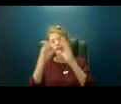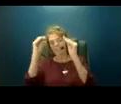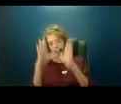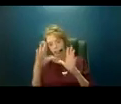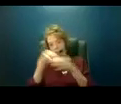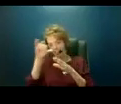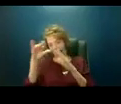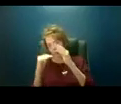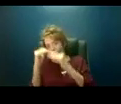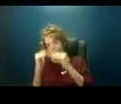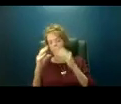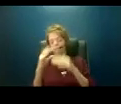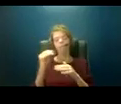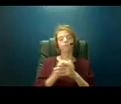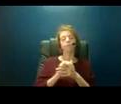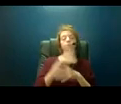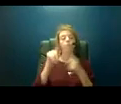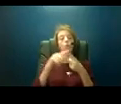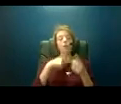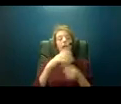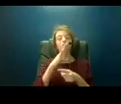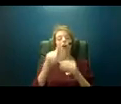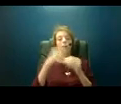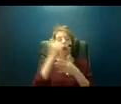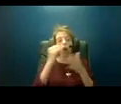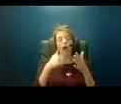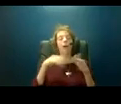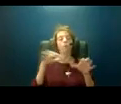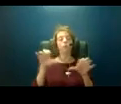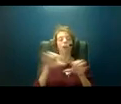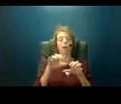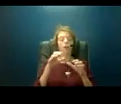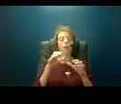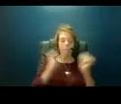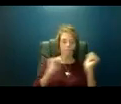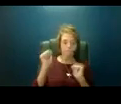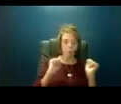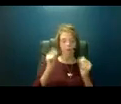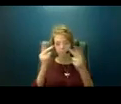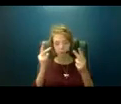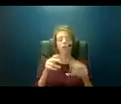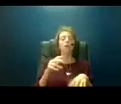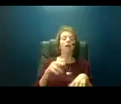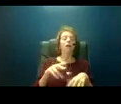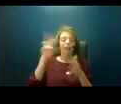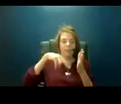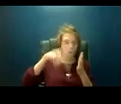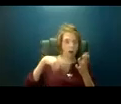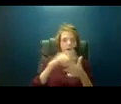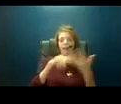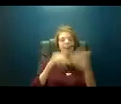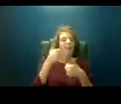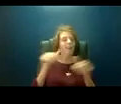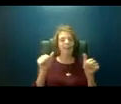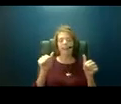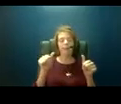And when I talk about arts, I mean performing, visual, and literary. So any medium or